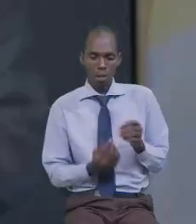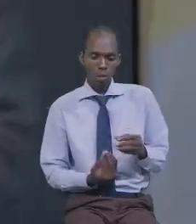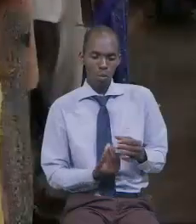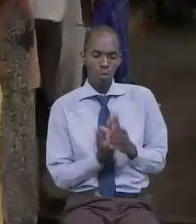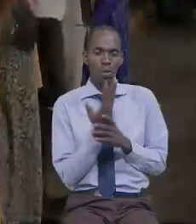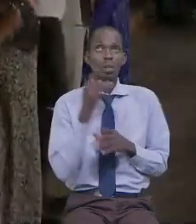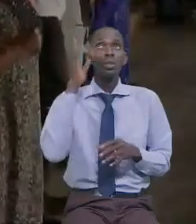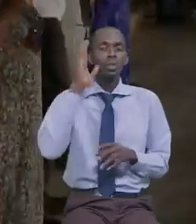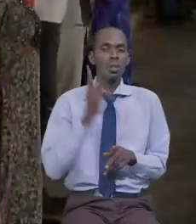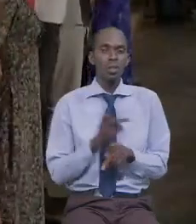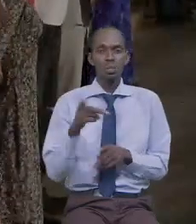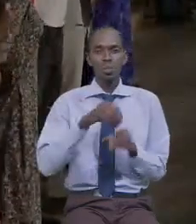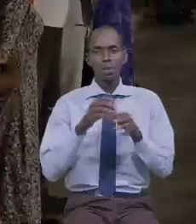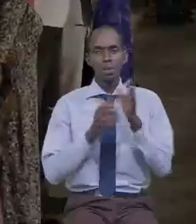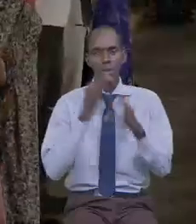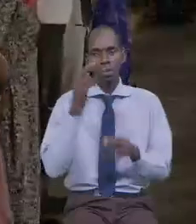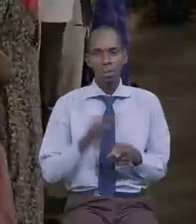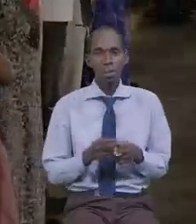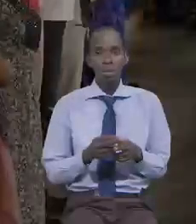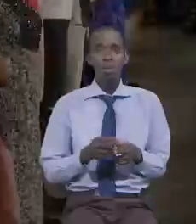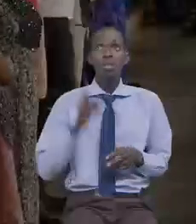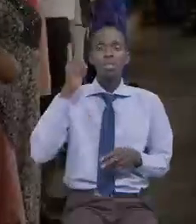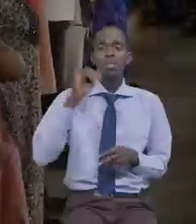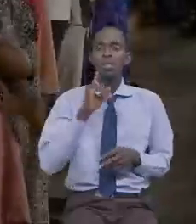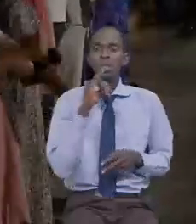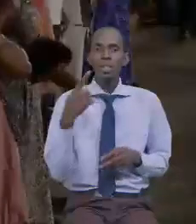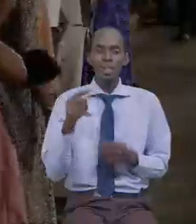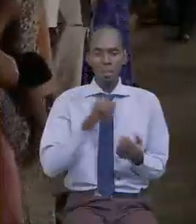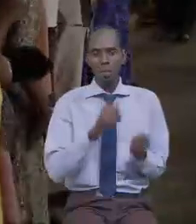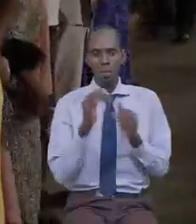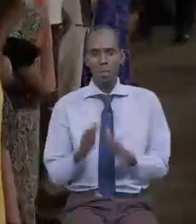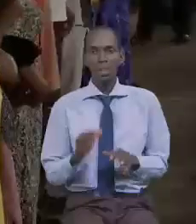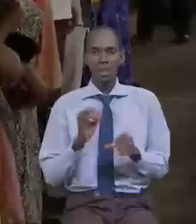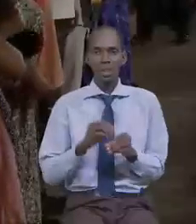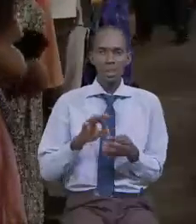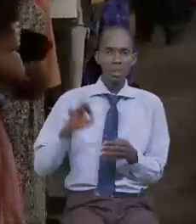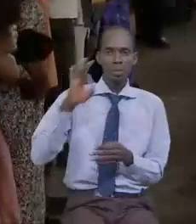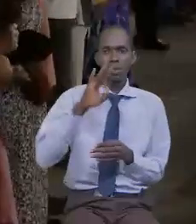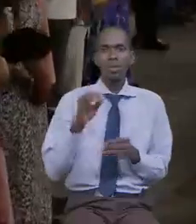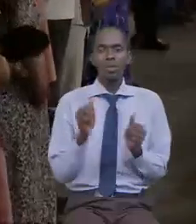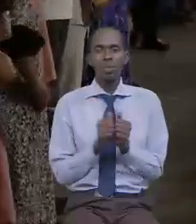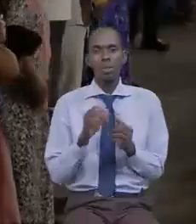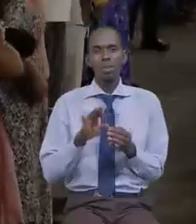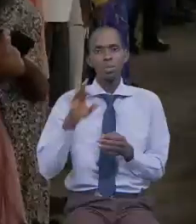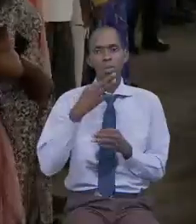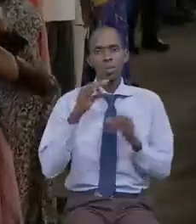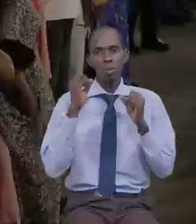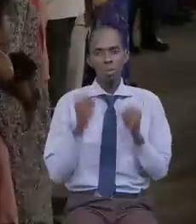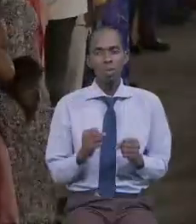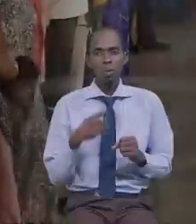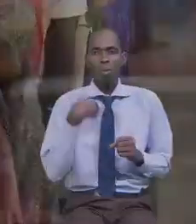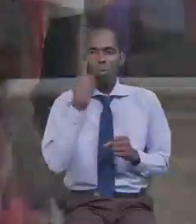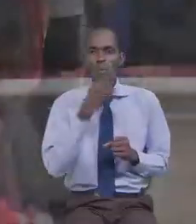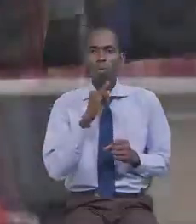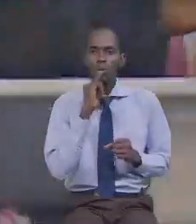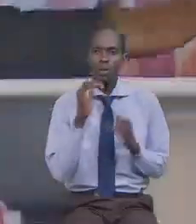Jesus' name. Is a baptizer in the spirit, or the spirit of power. Who is Jesus unto